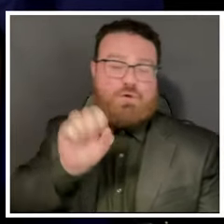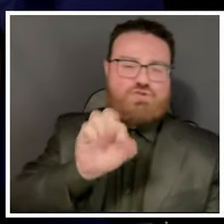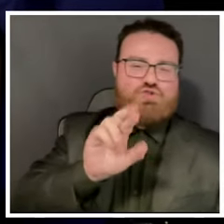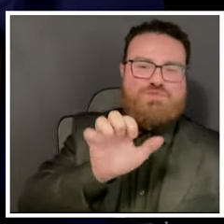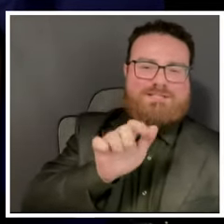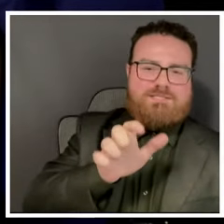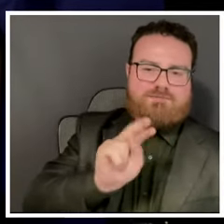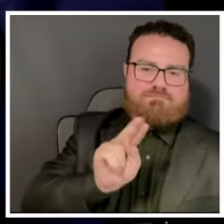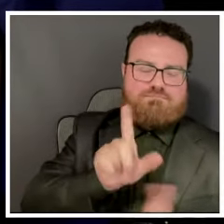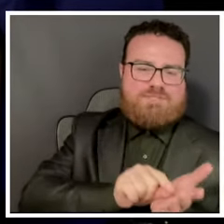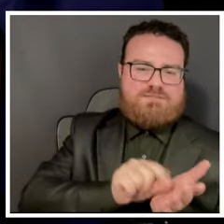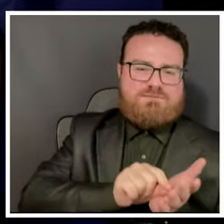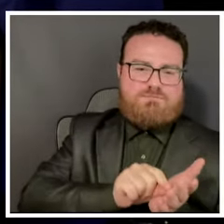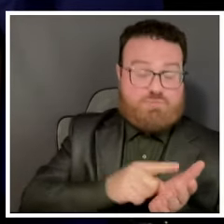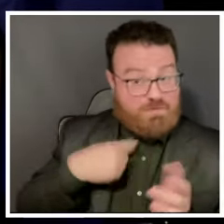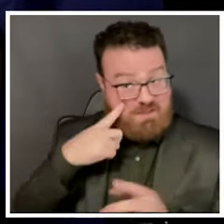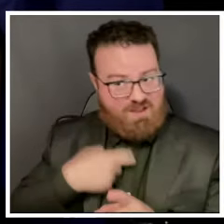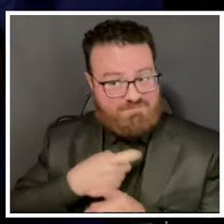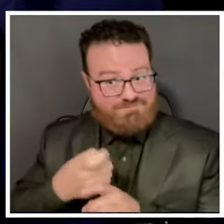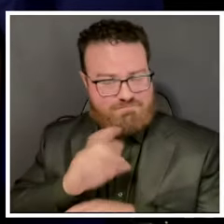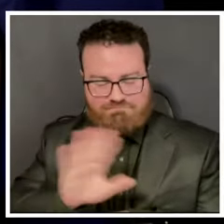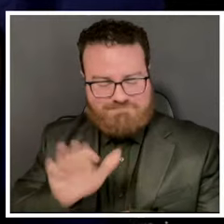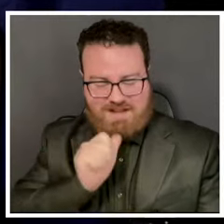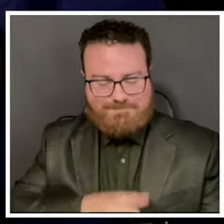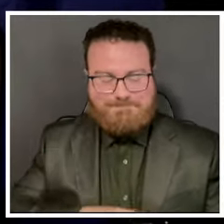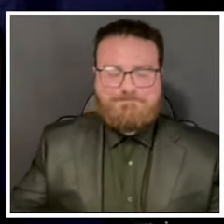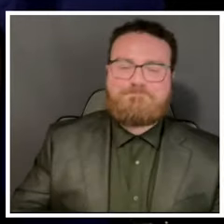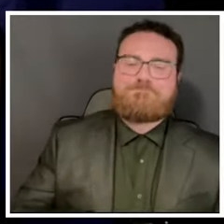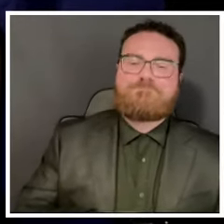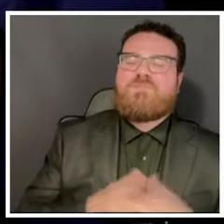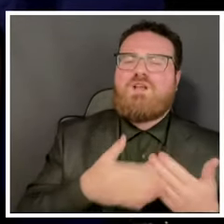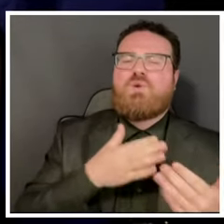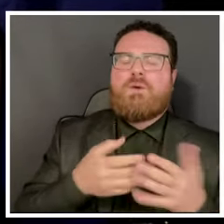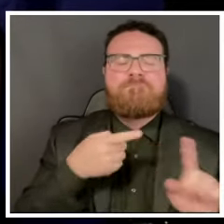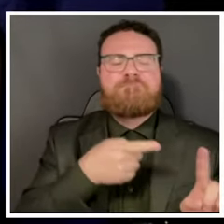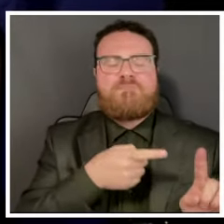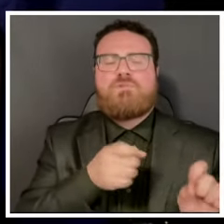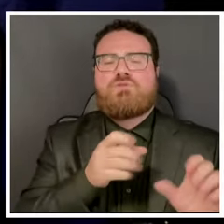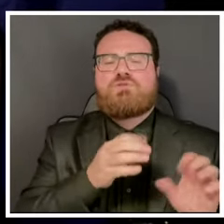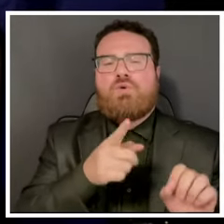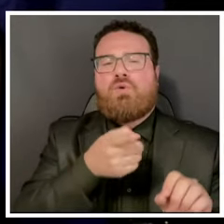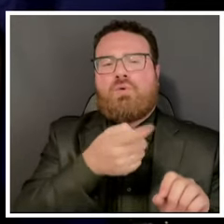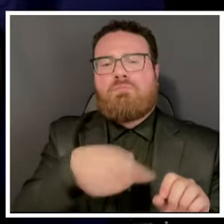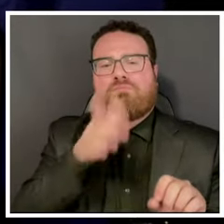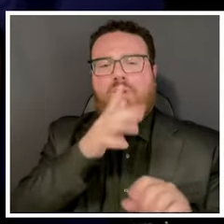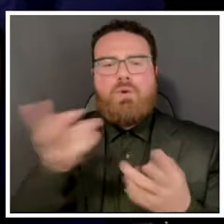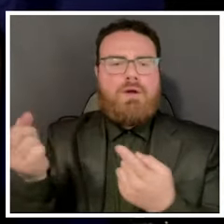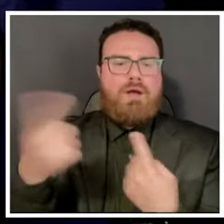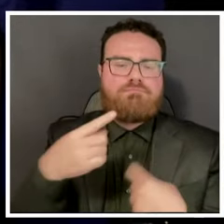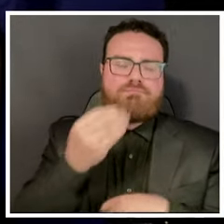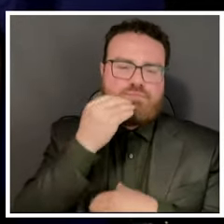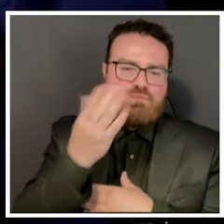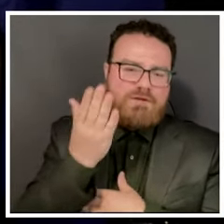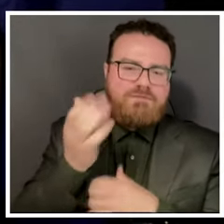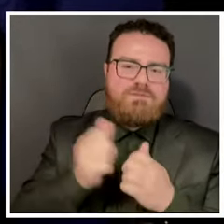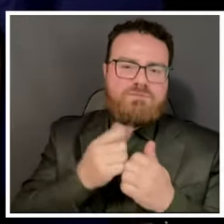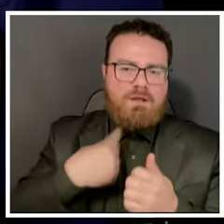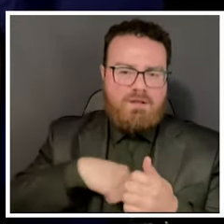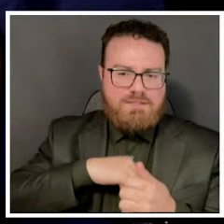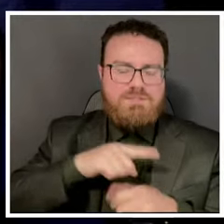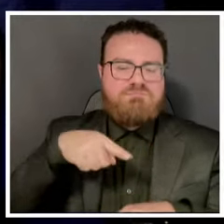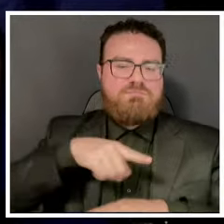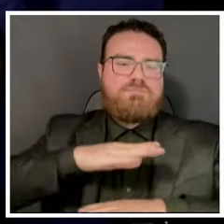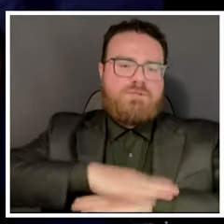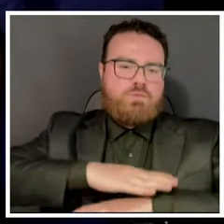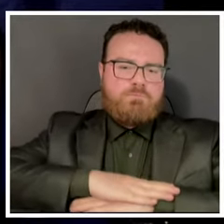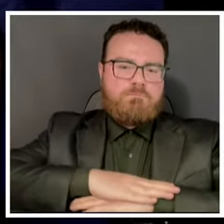anyway, and he would. They'd come and have breakfast at the table, and a kid